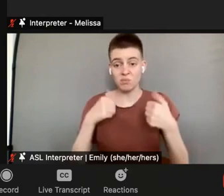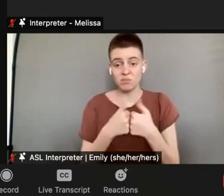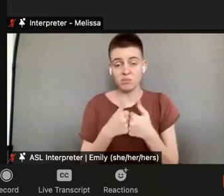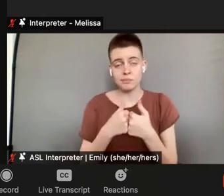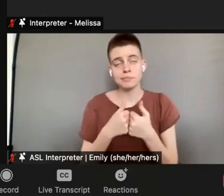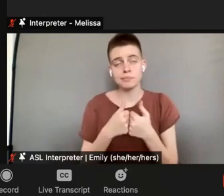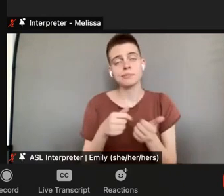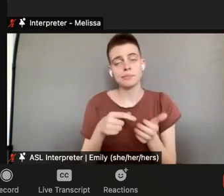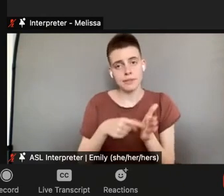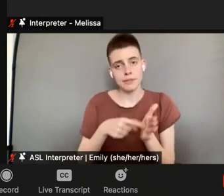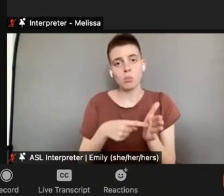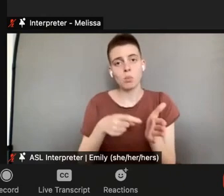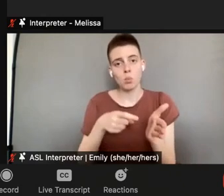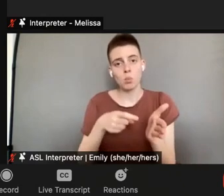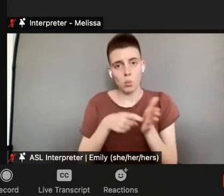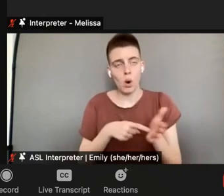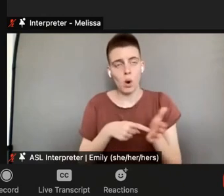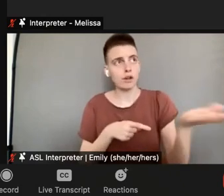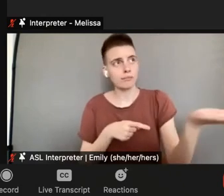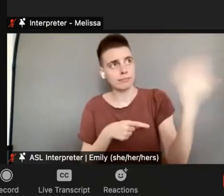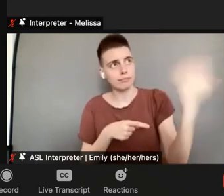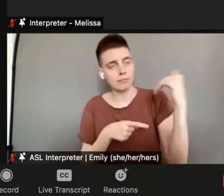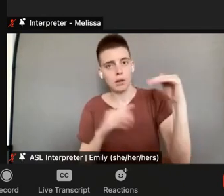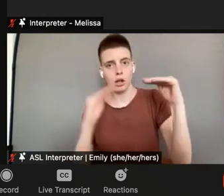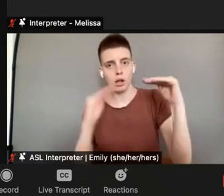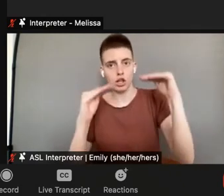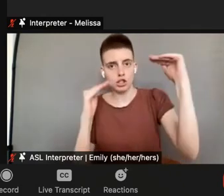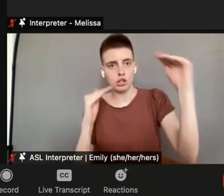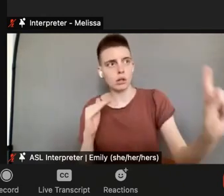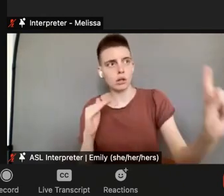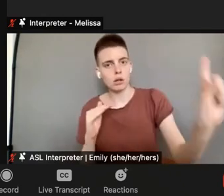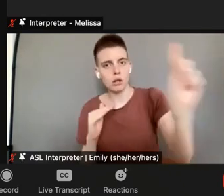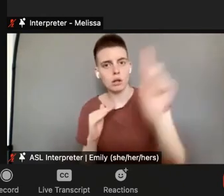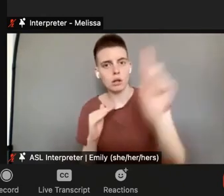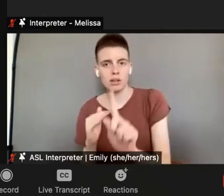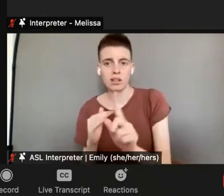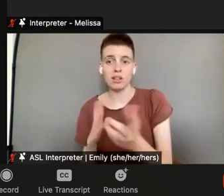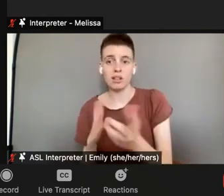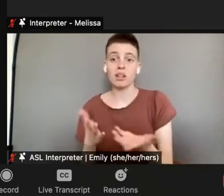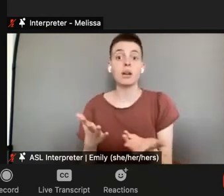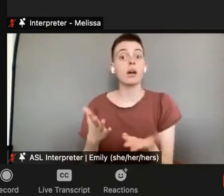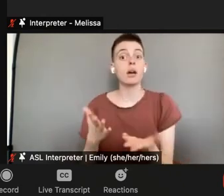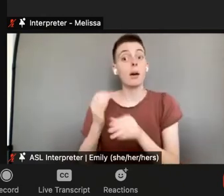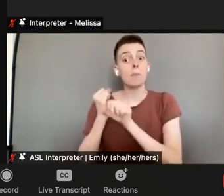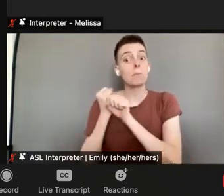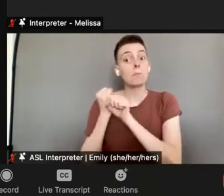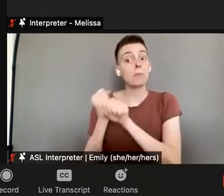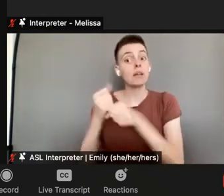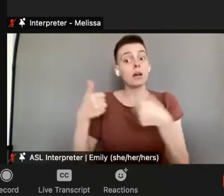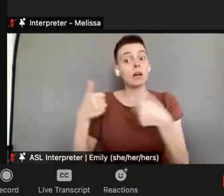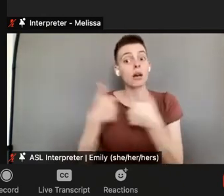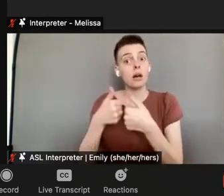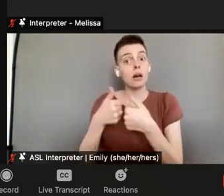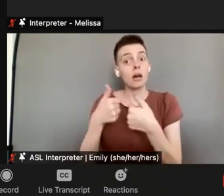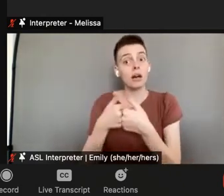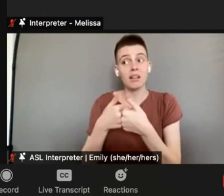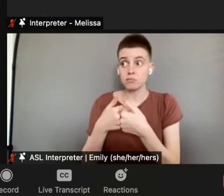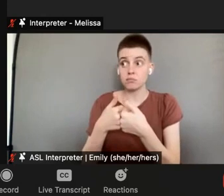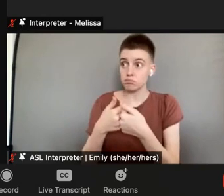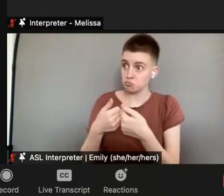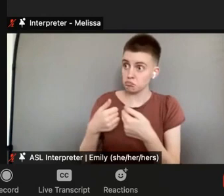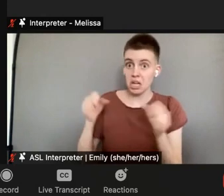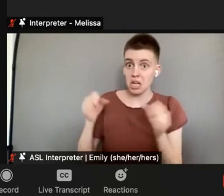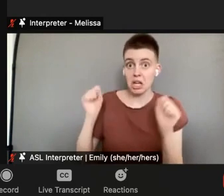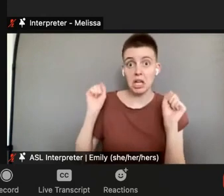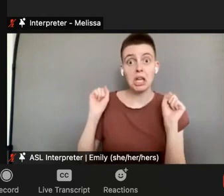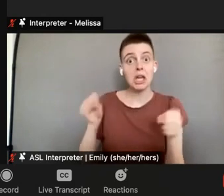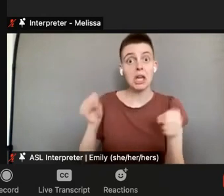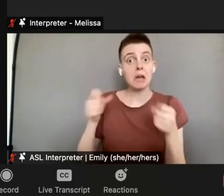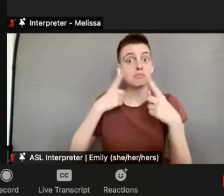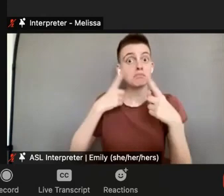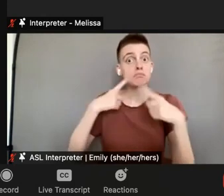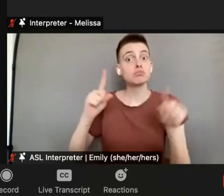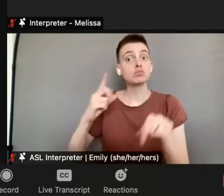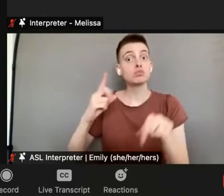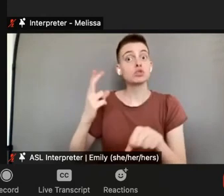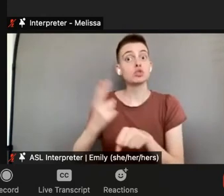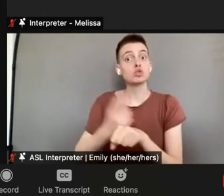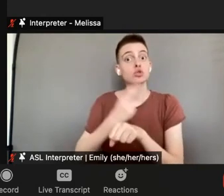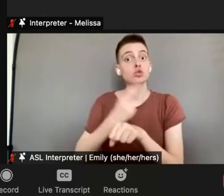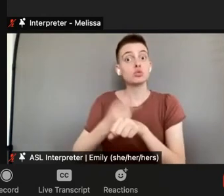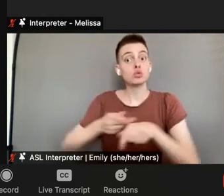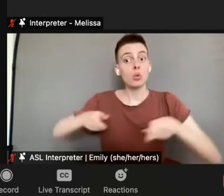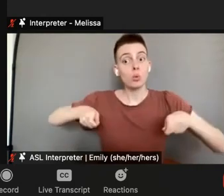assistance, right? Maybe that power chair is just not going to work out there in the ball field very well. Maybe it will. Maybe we need an adult